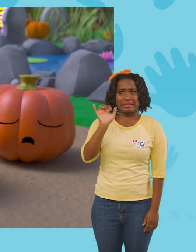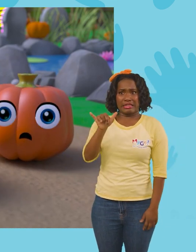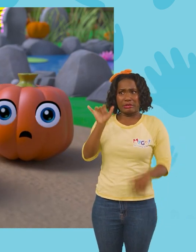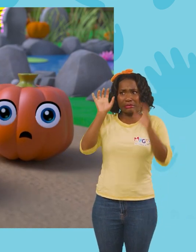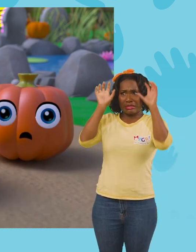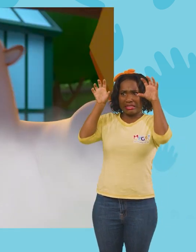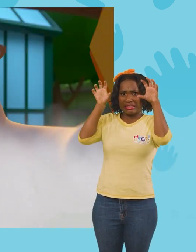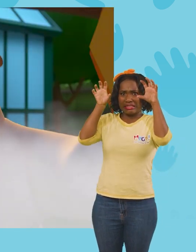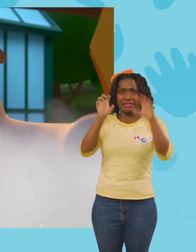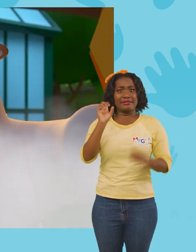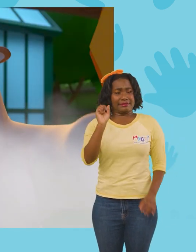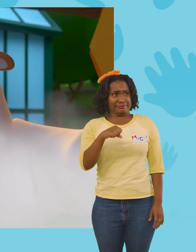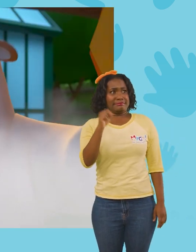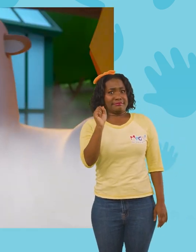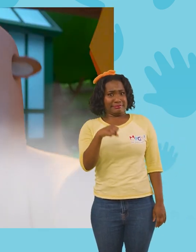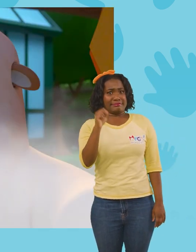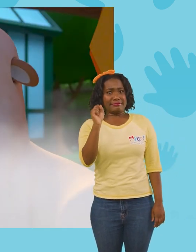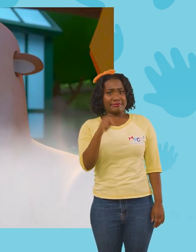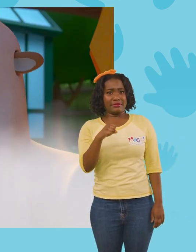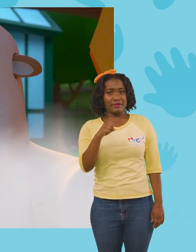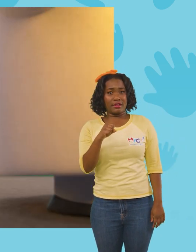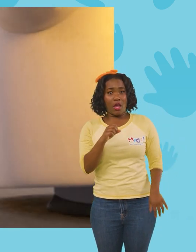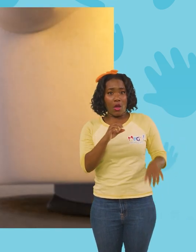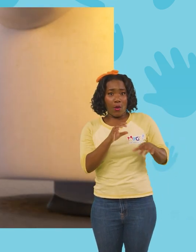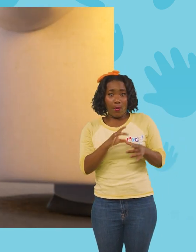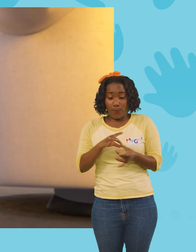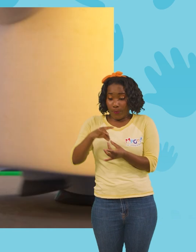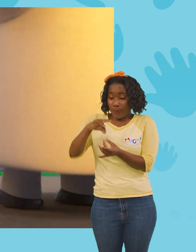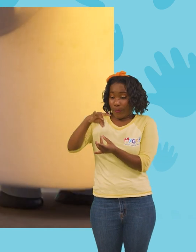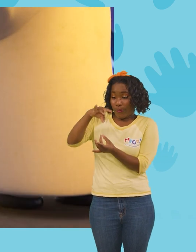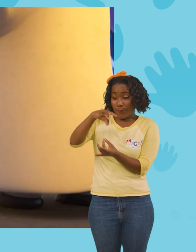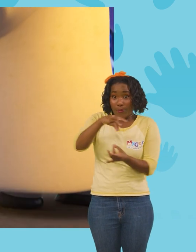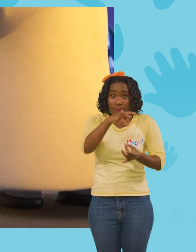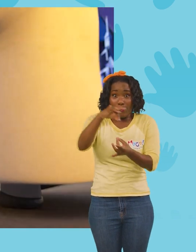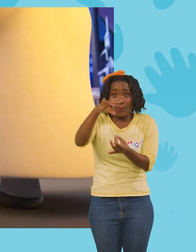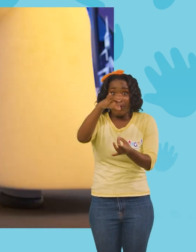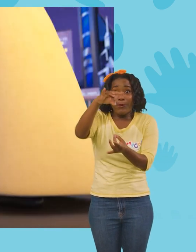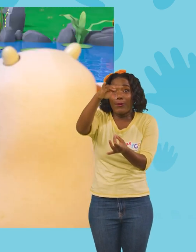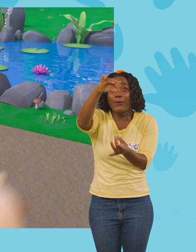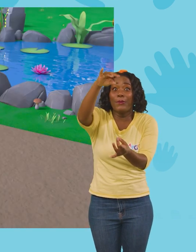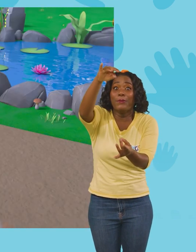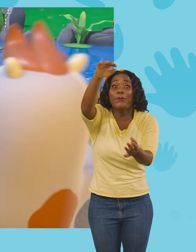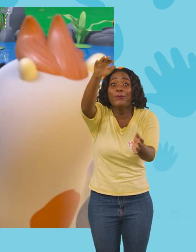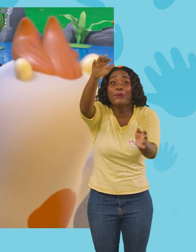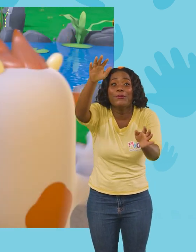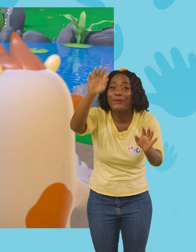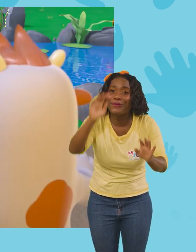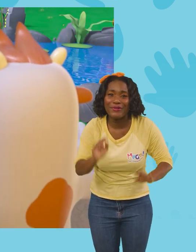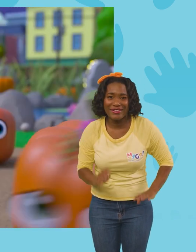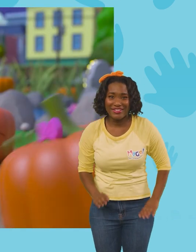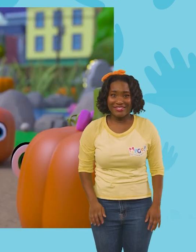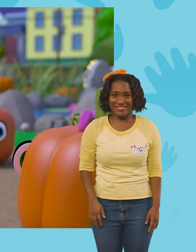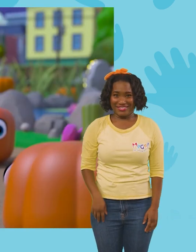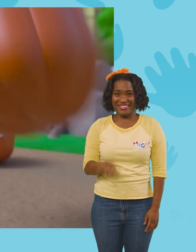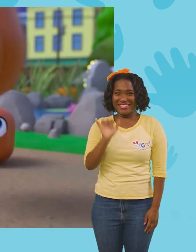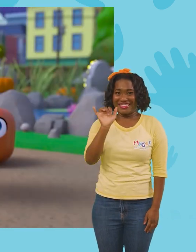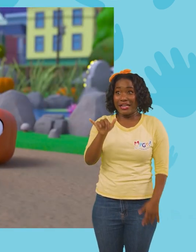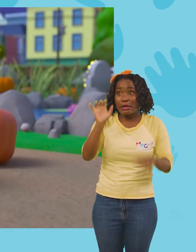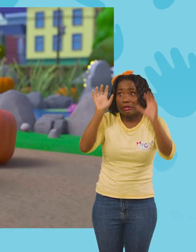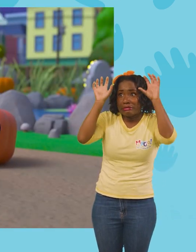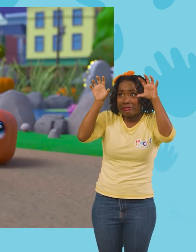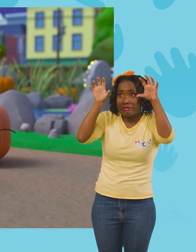a monster? Yes, yes, yes. A ghost floating in the air. Is